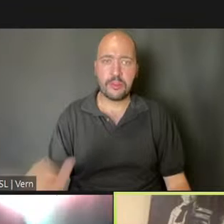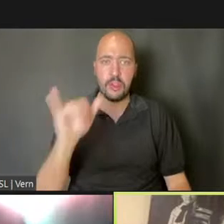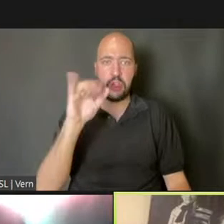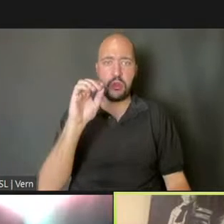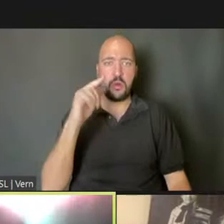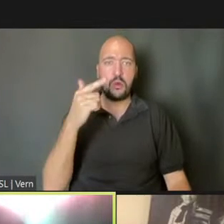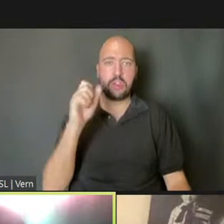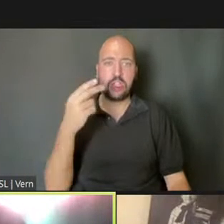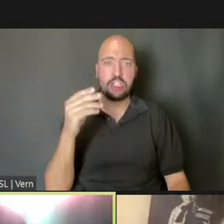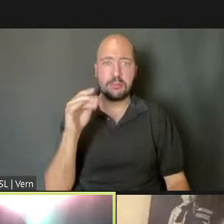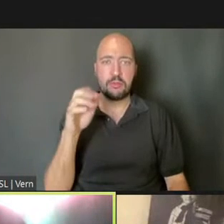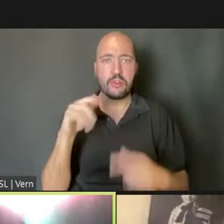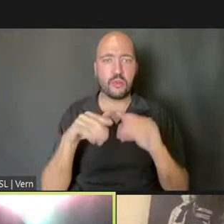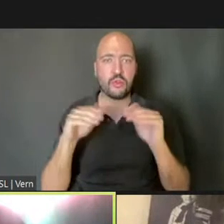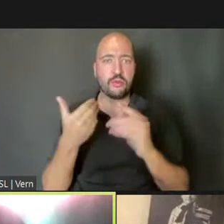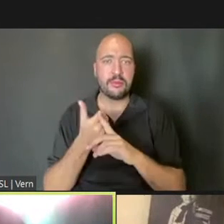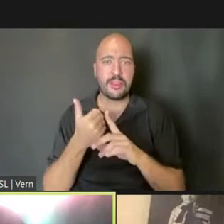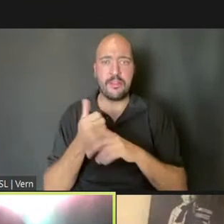Hello, everyone.